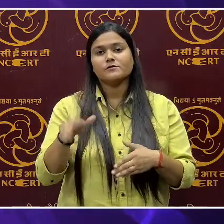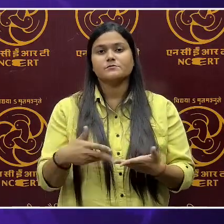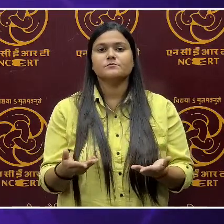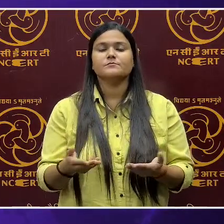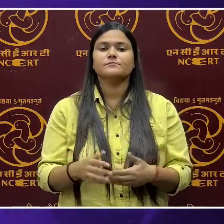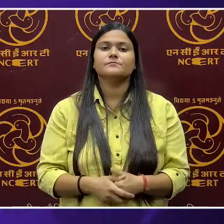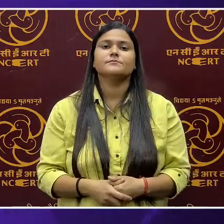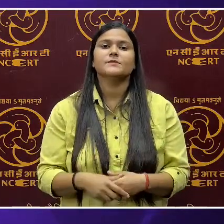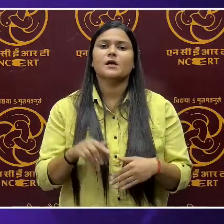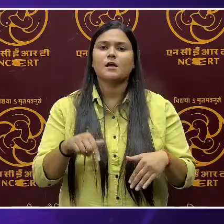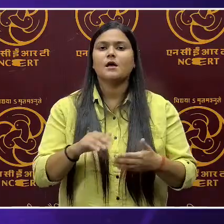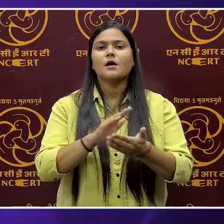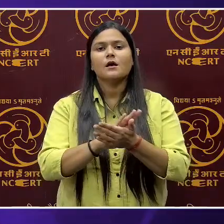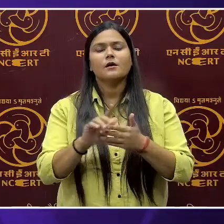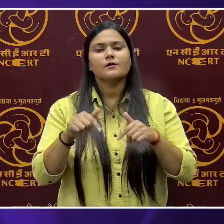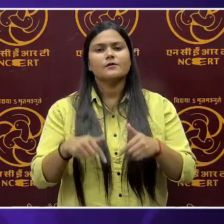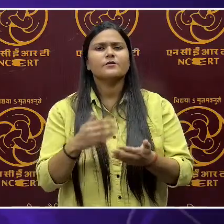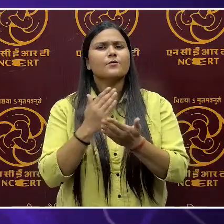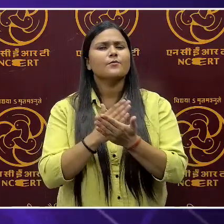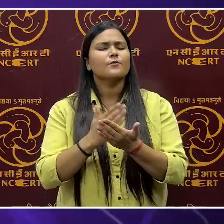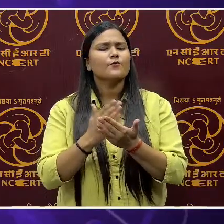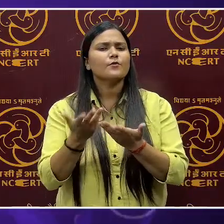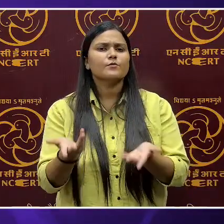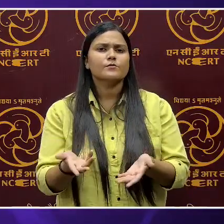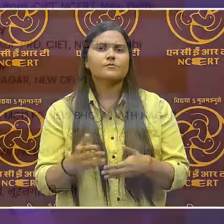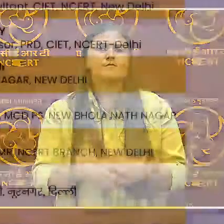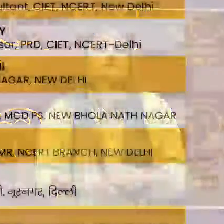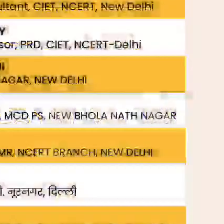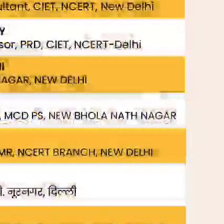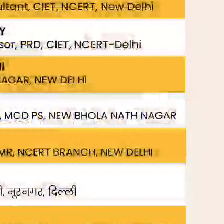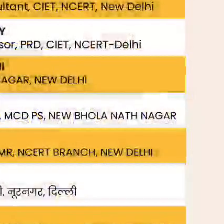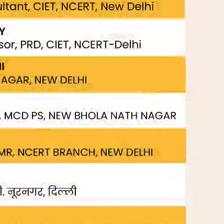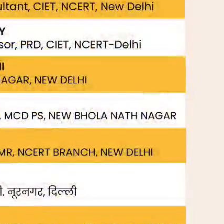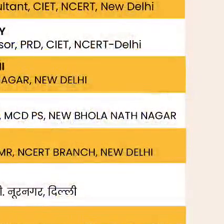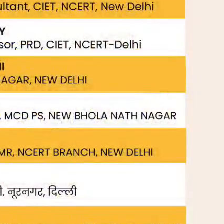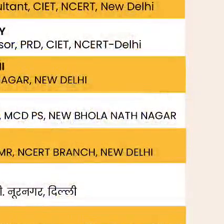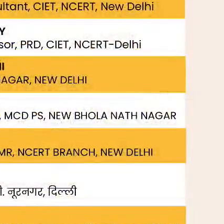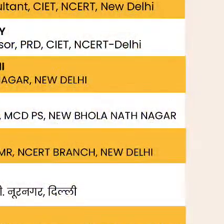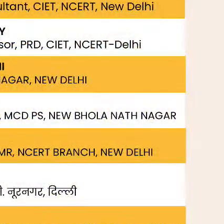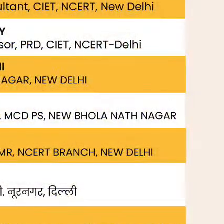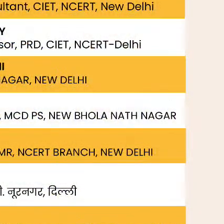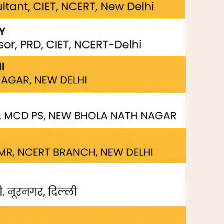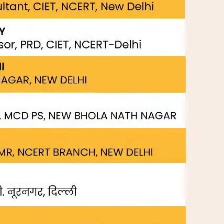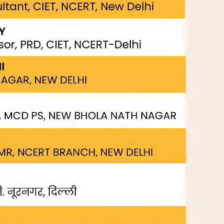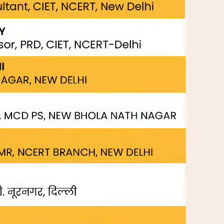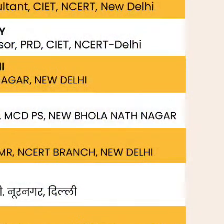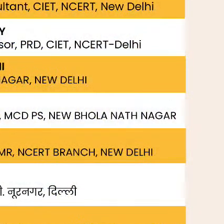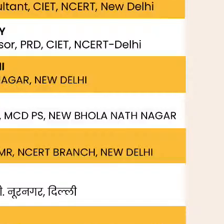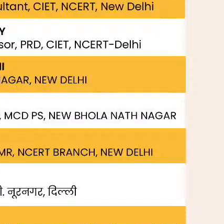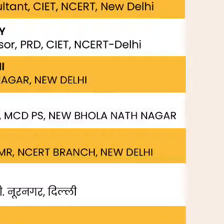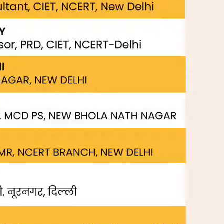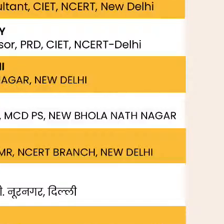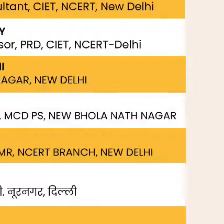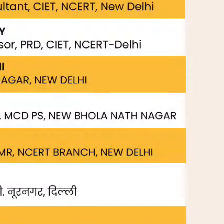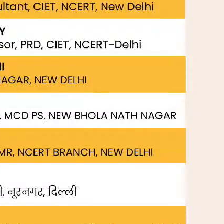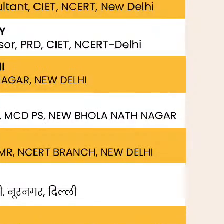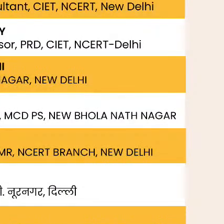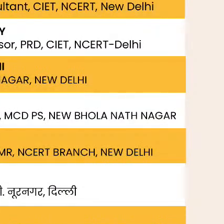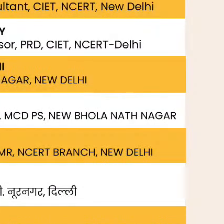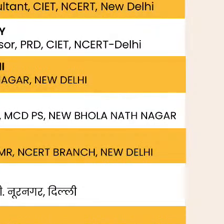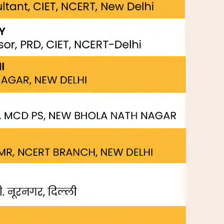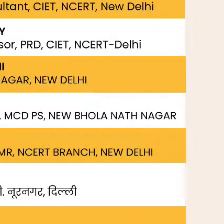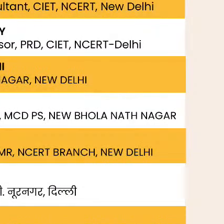but before leaving, let me just give you a glimpse of the schedule that we have for the entire day. The next program that you will see will